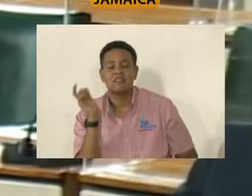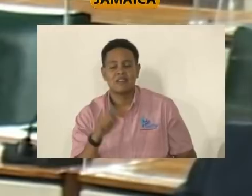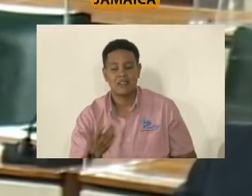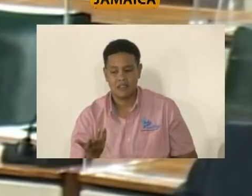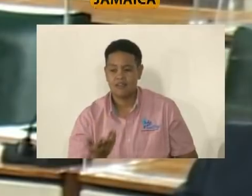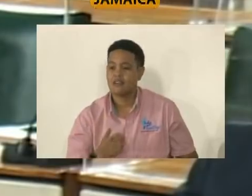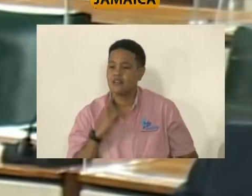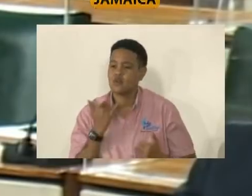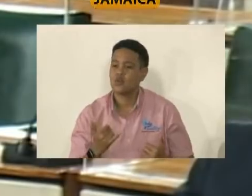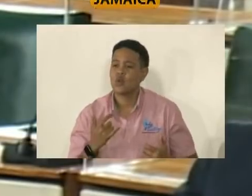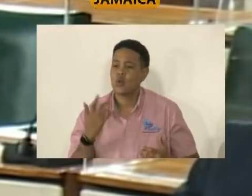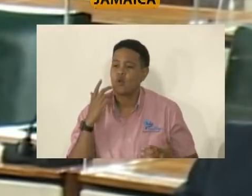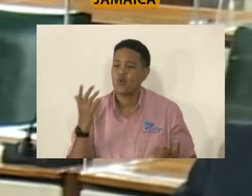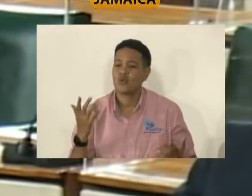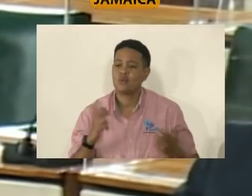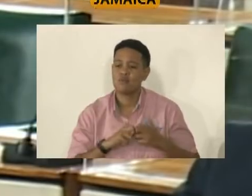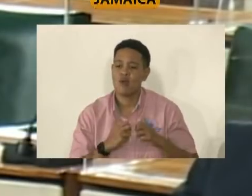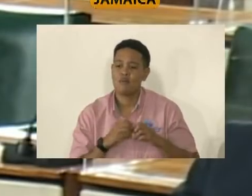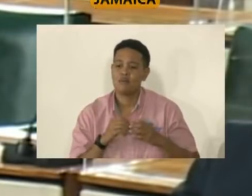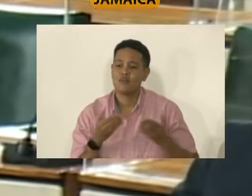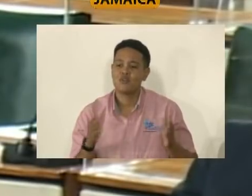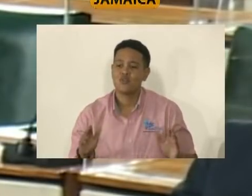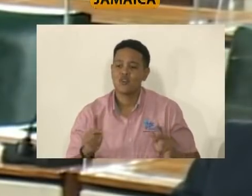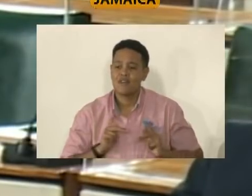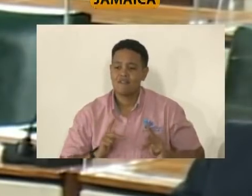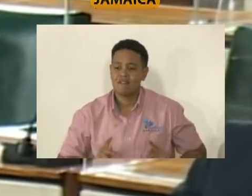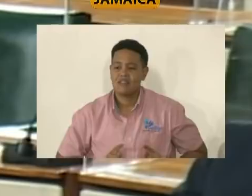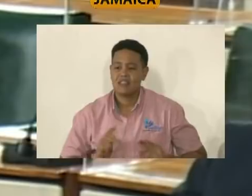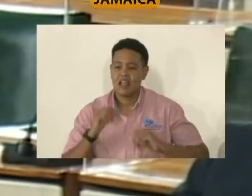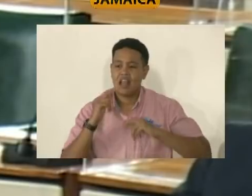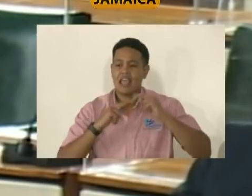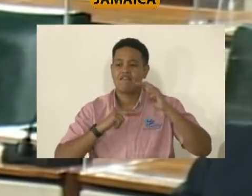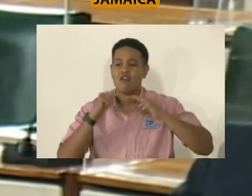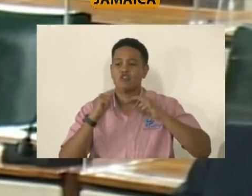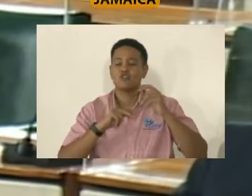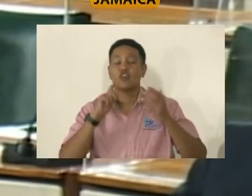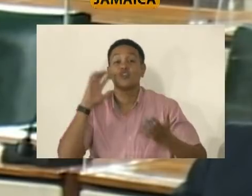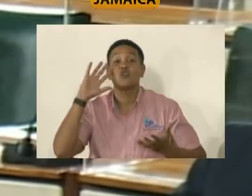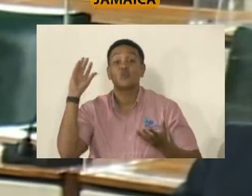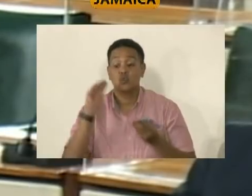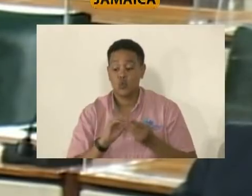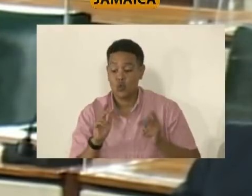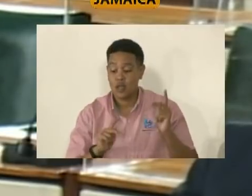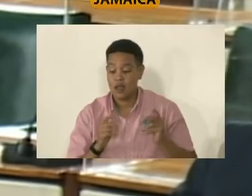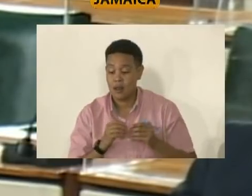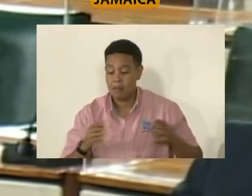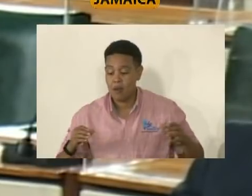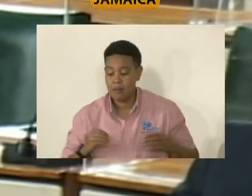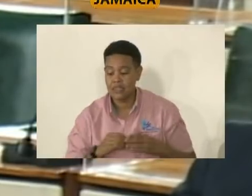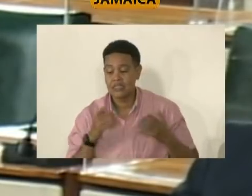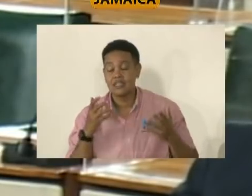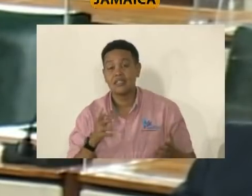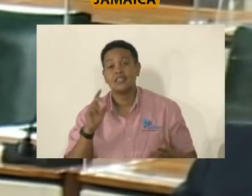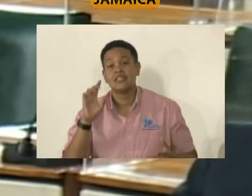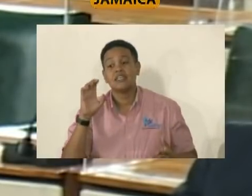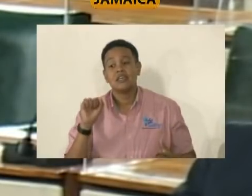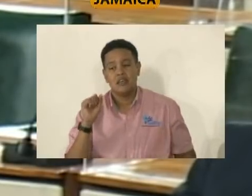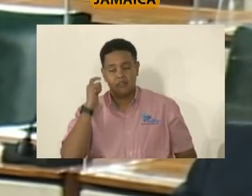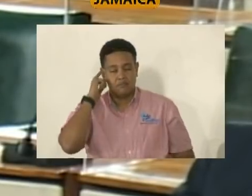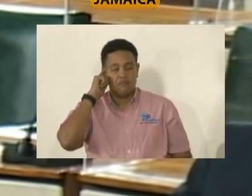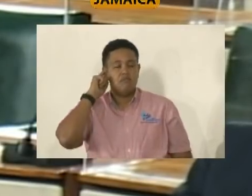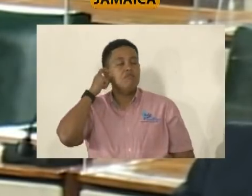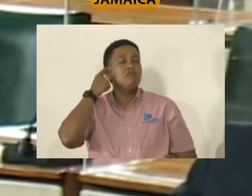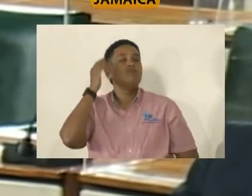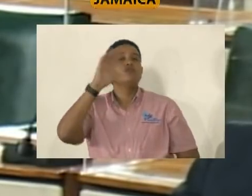Mr. President, now the elephant in the room, the physical infrastructure. The total population within the custody of DCS hovers